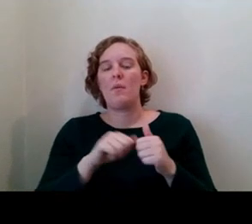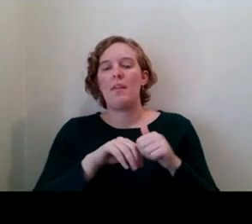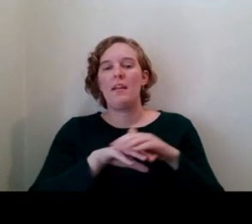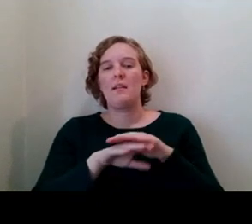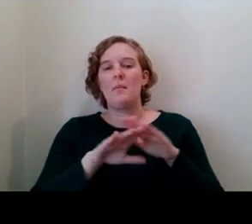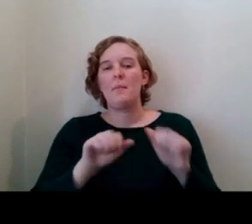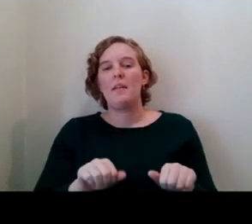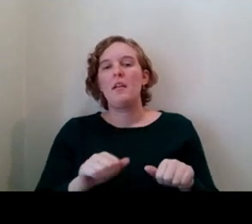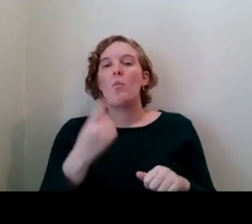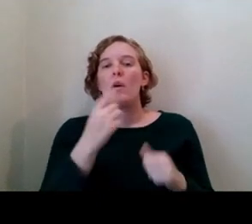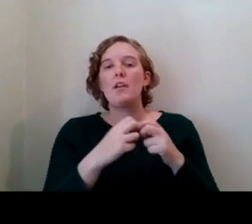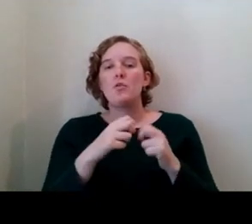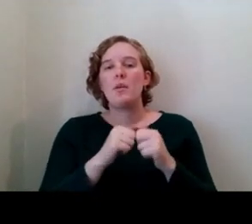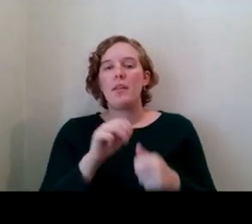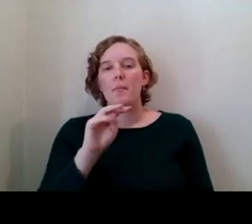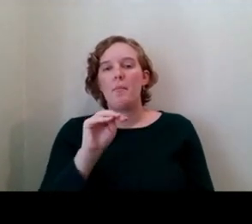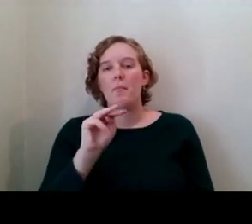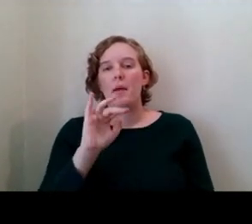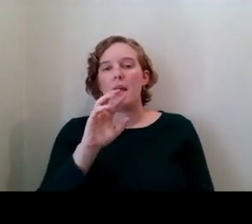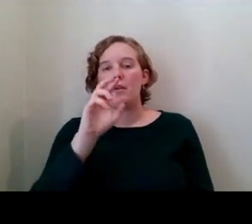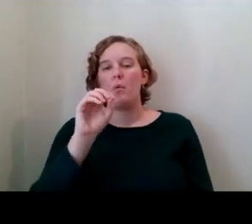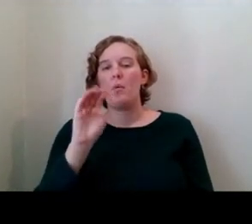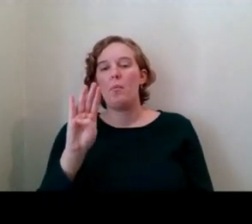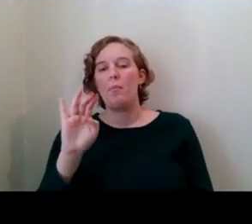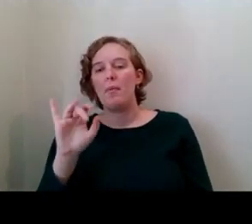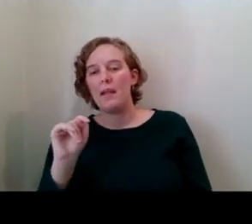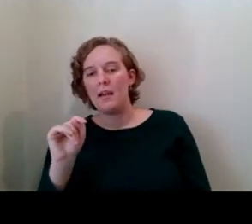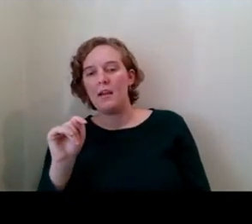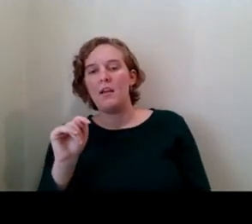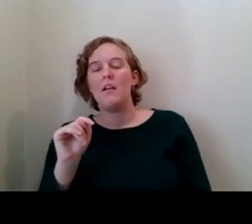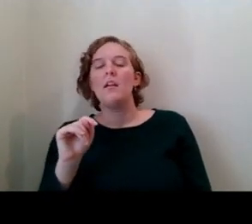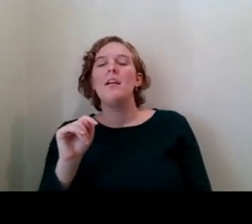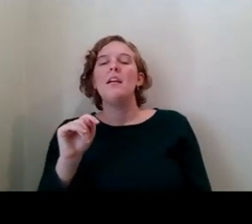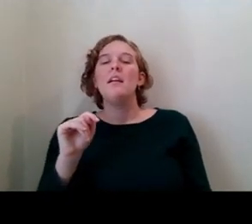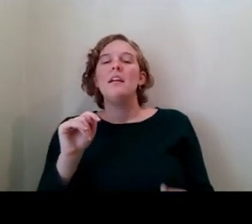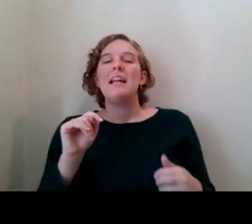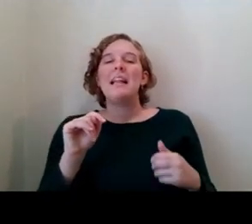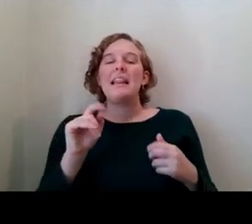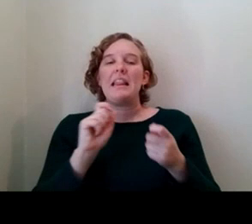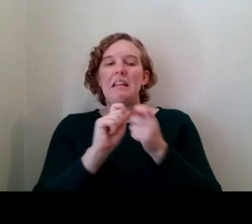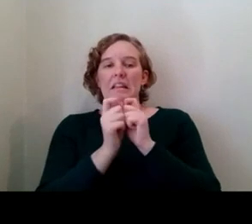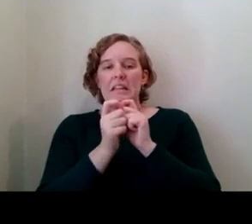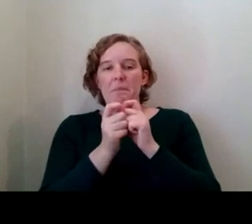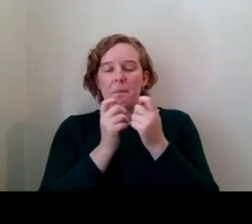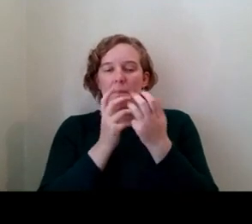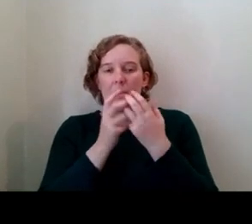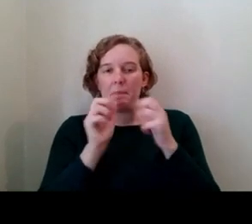perhaps is that the composability that we had with .NET Gadgeteer is limited.